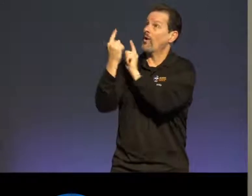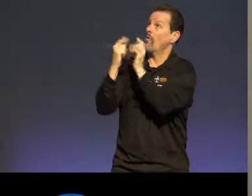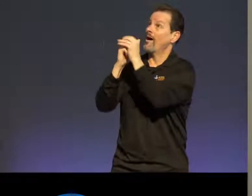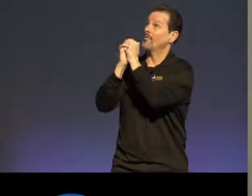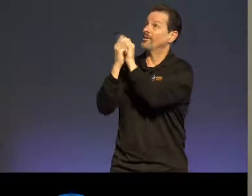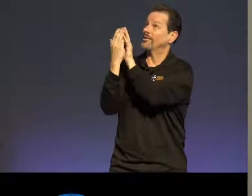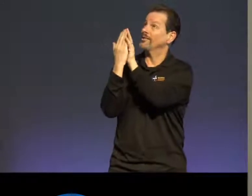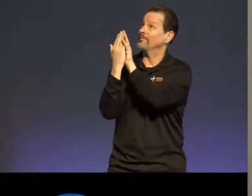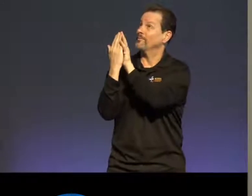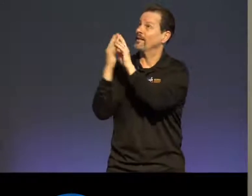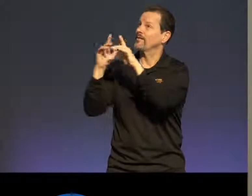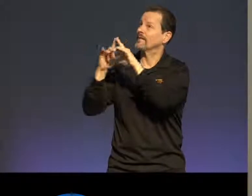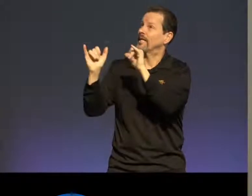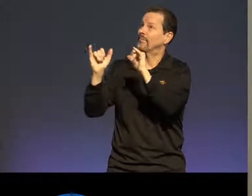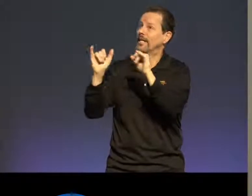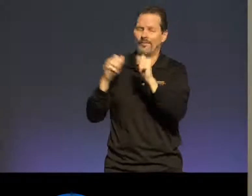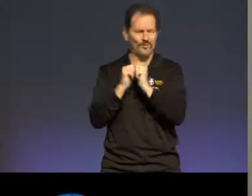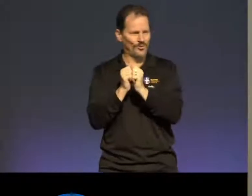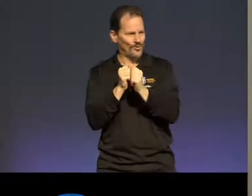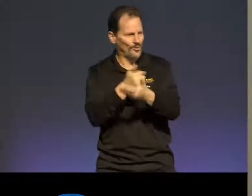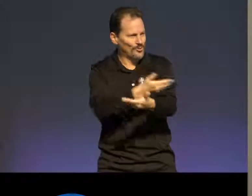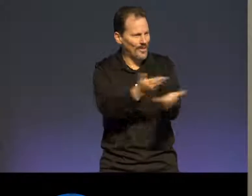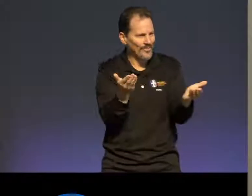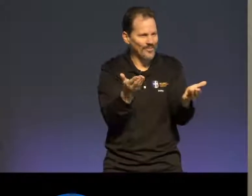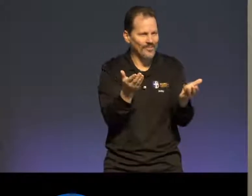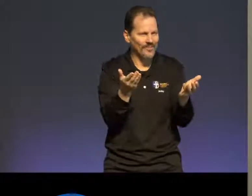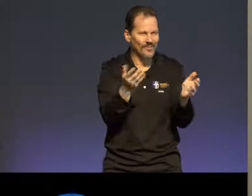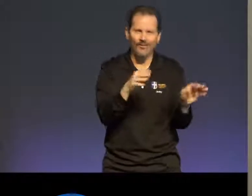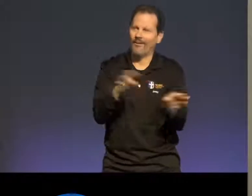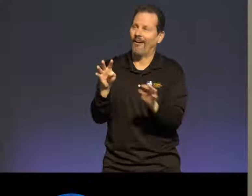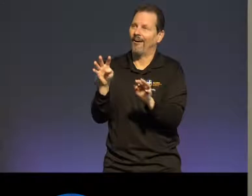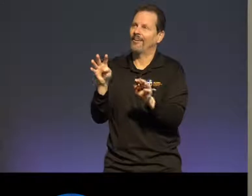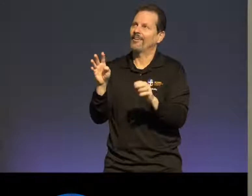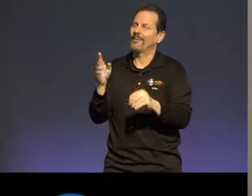company. A heart that makes time for you.